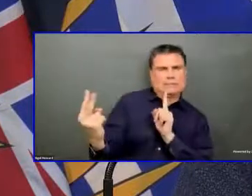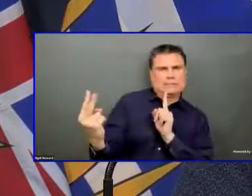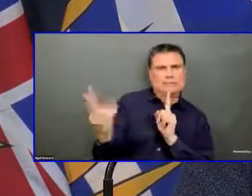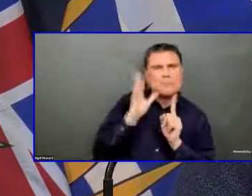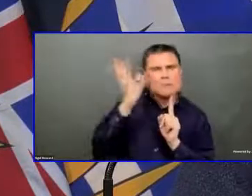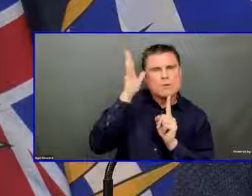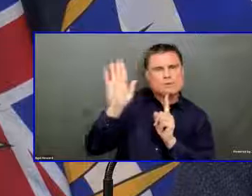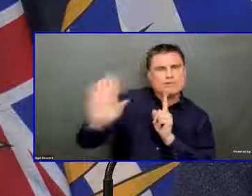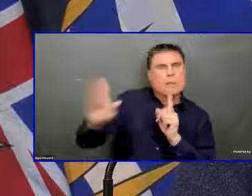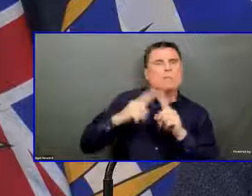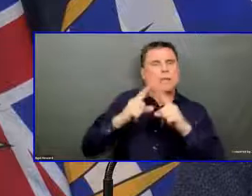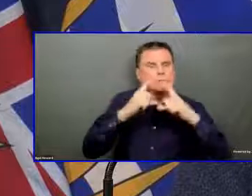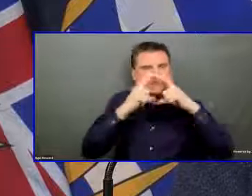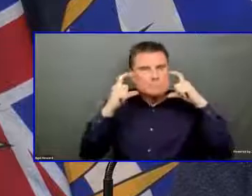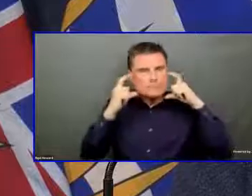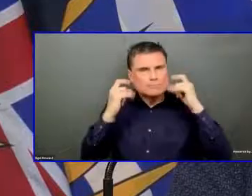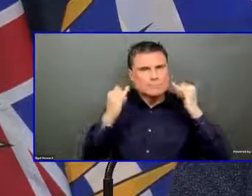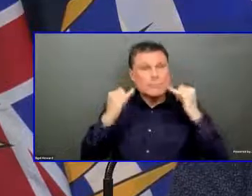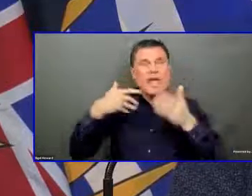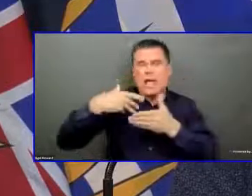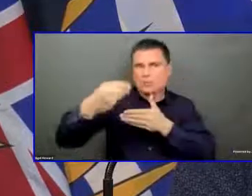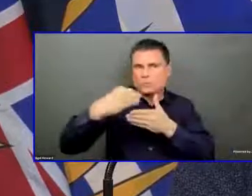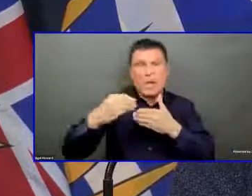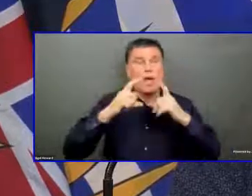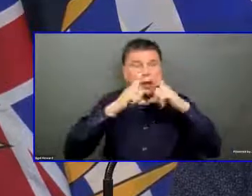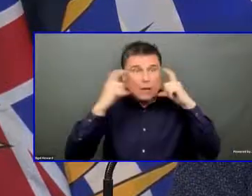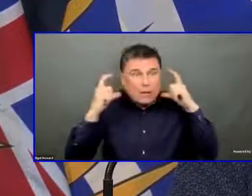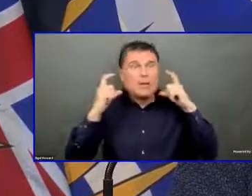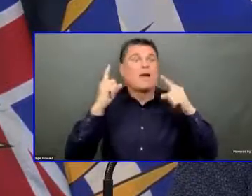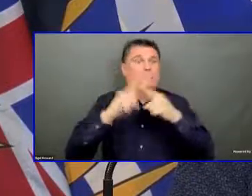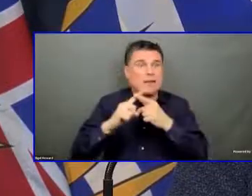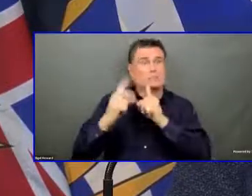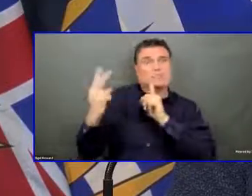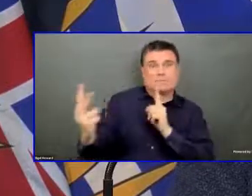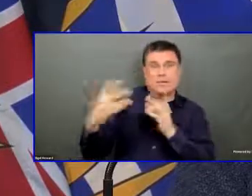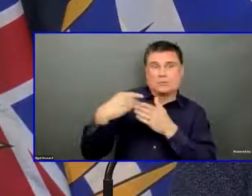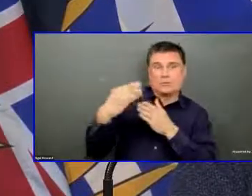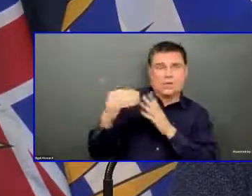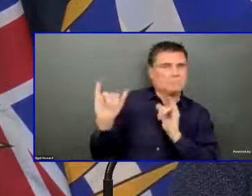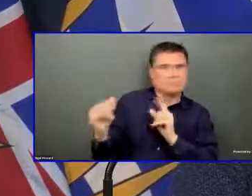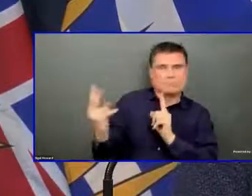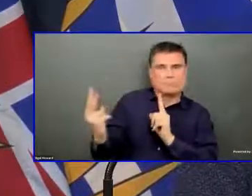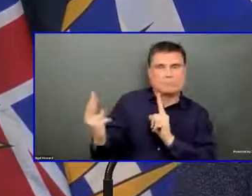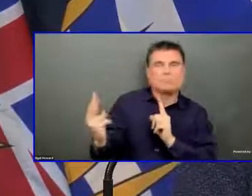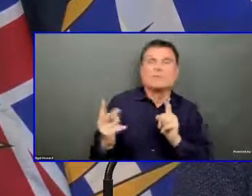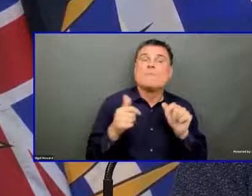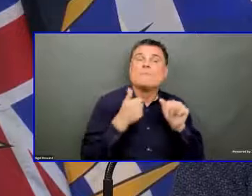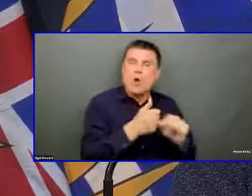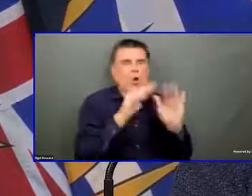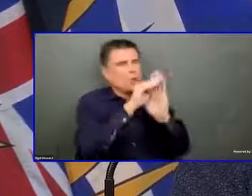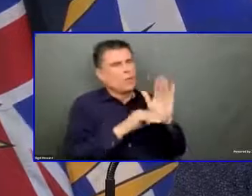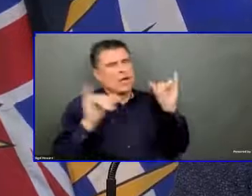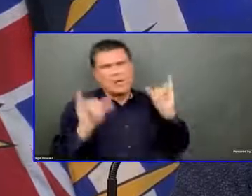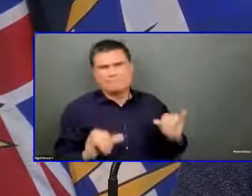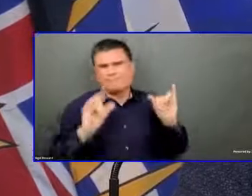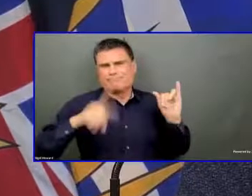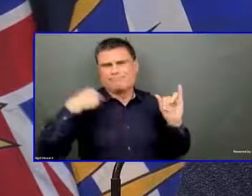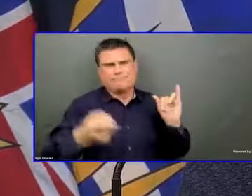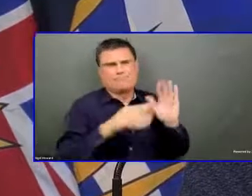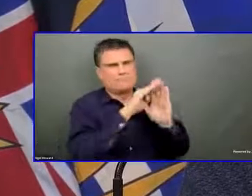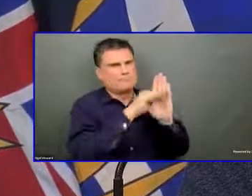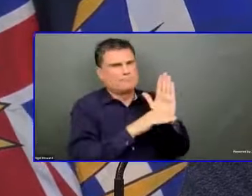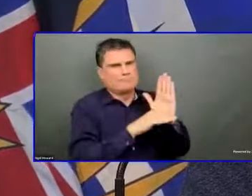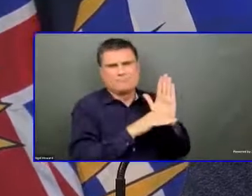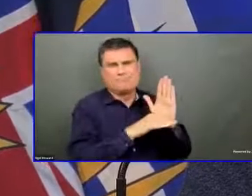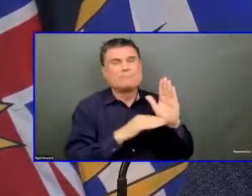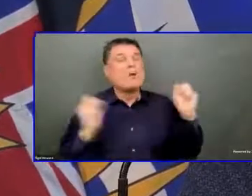clear, there are no changes to the current restrictions on indoor gatherings. Those are the things we need to pay most attention